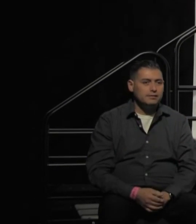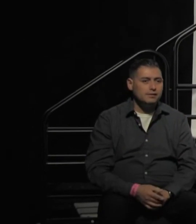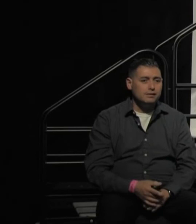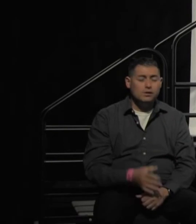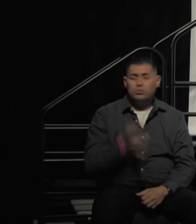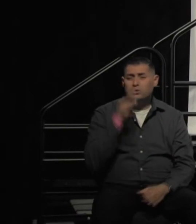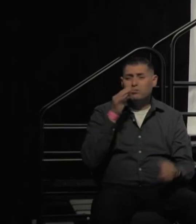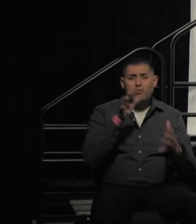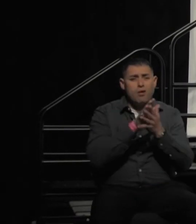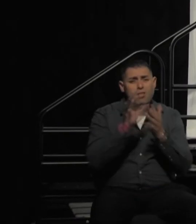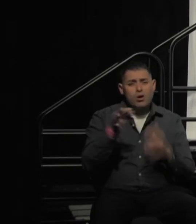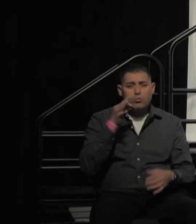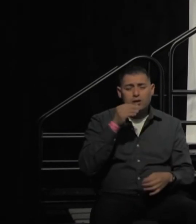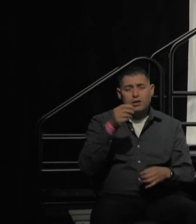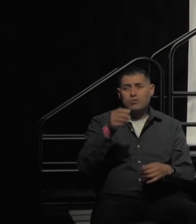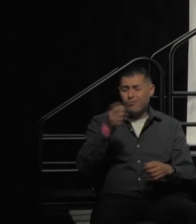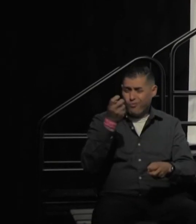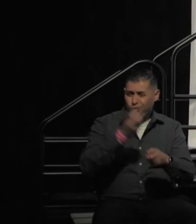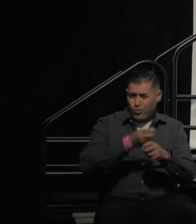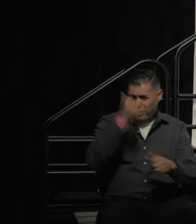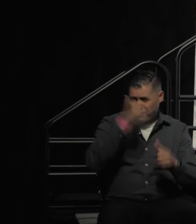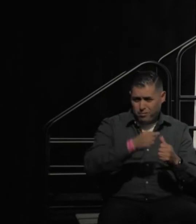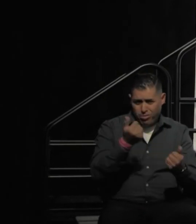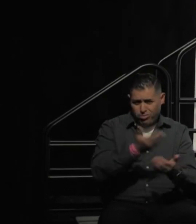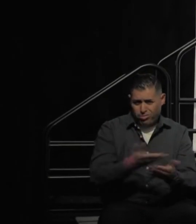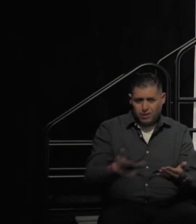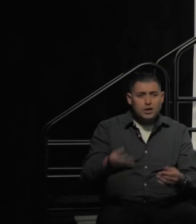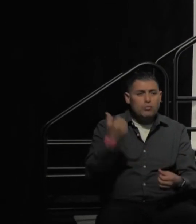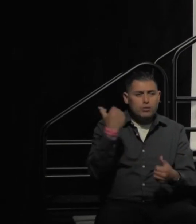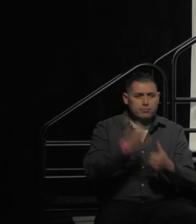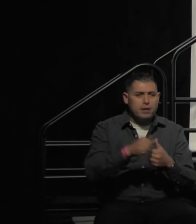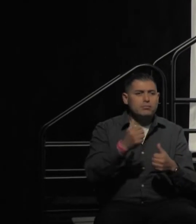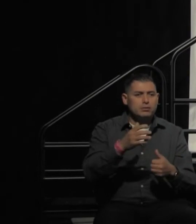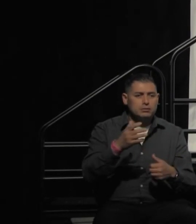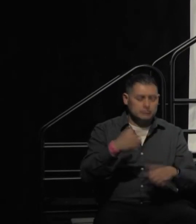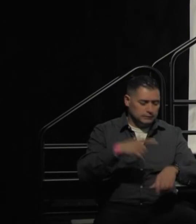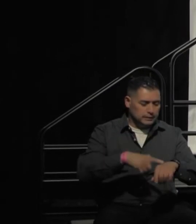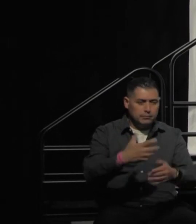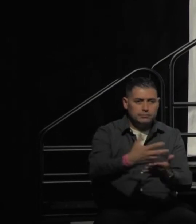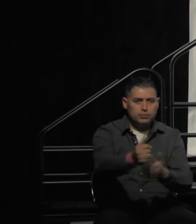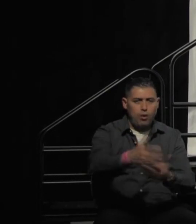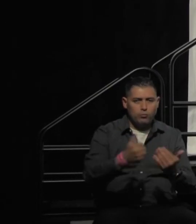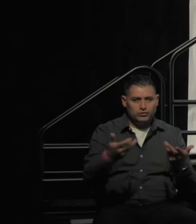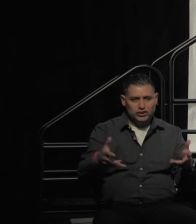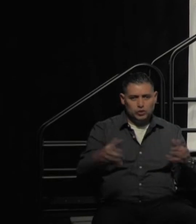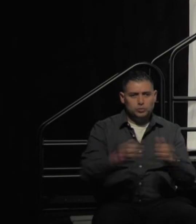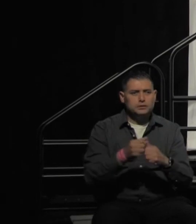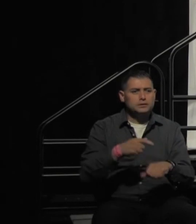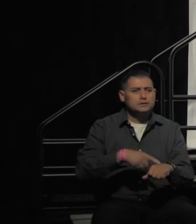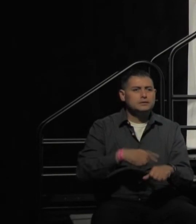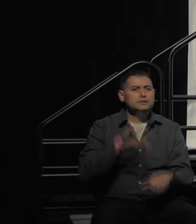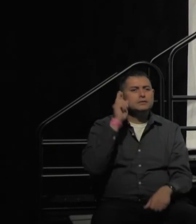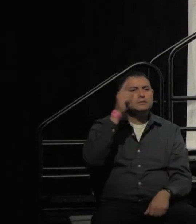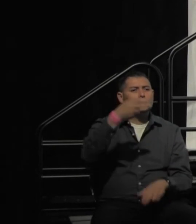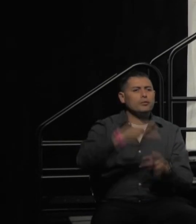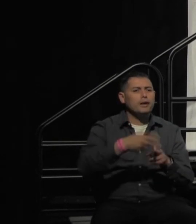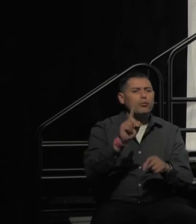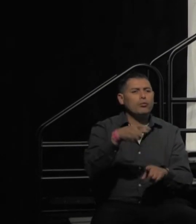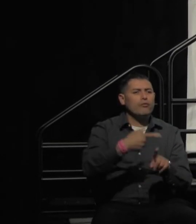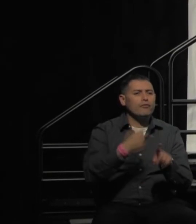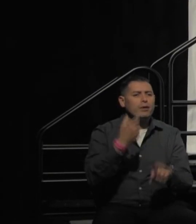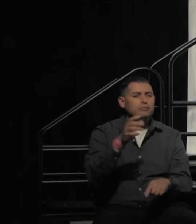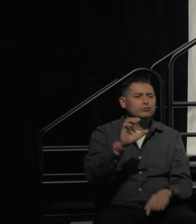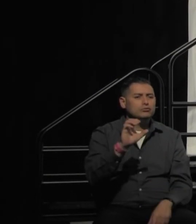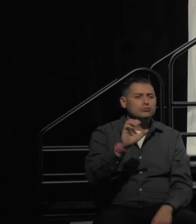a lot of weed, it's hard to remember stuff, man. I know we're running down with time here. We'll go to another one here in the back. Your name and where you're from. Question for